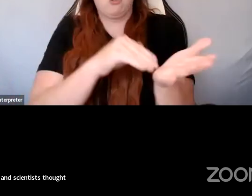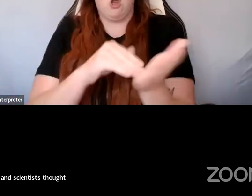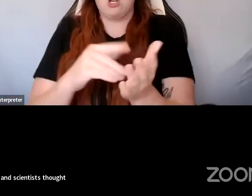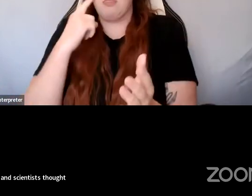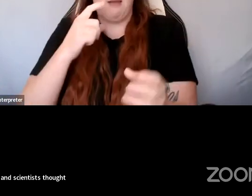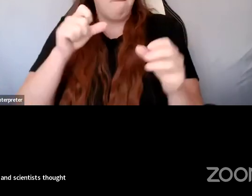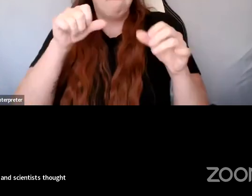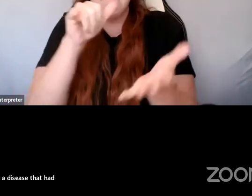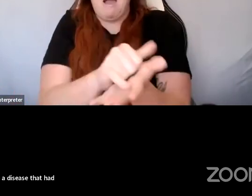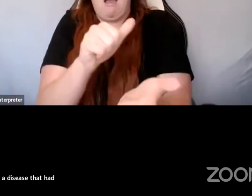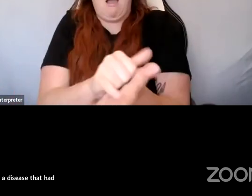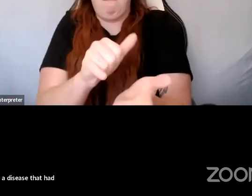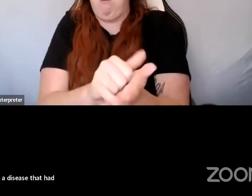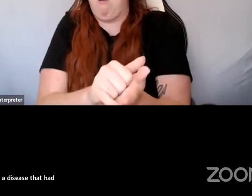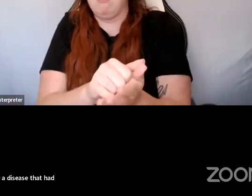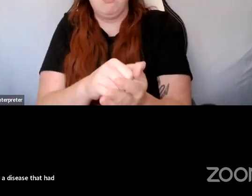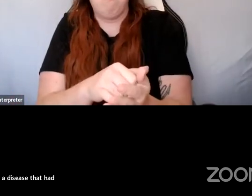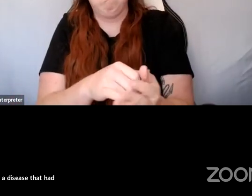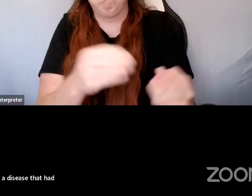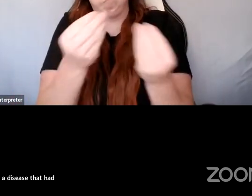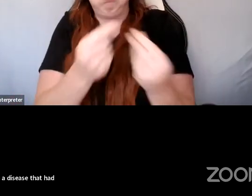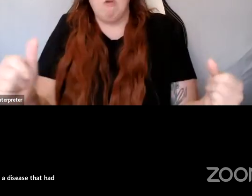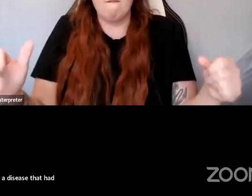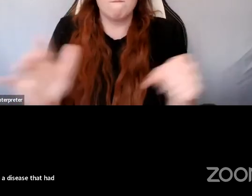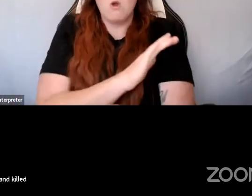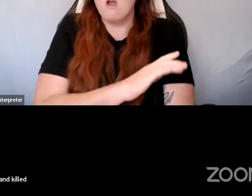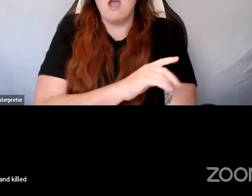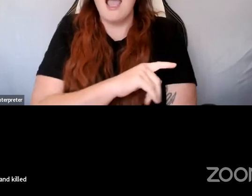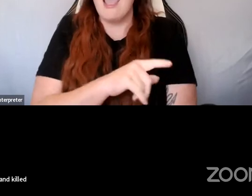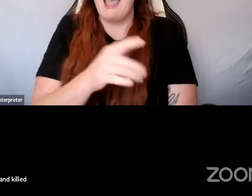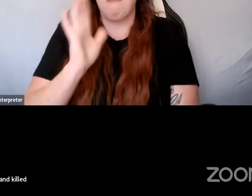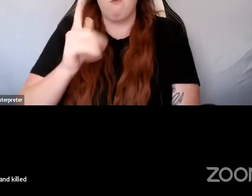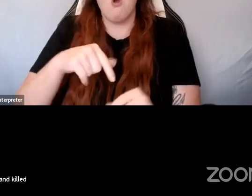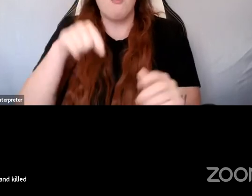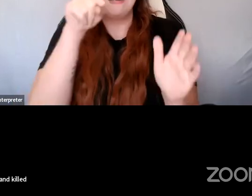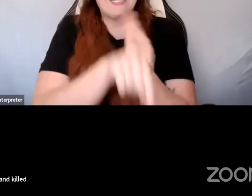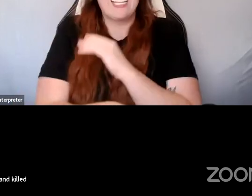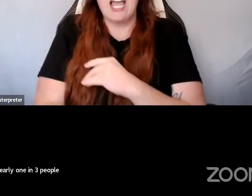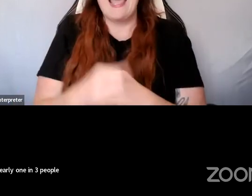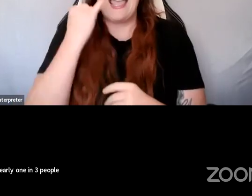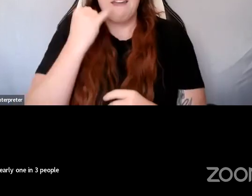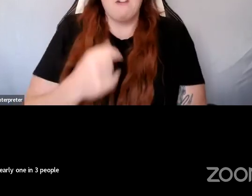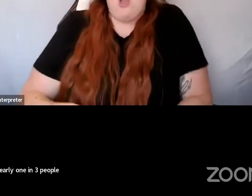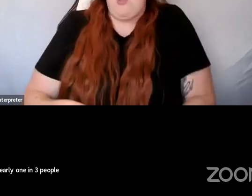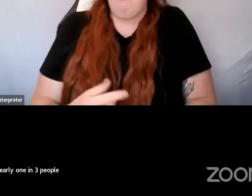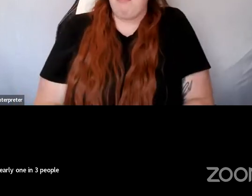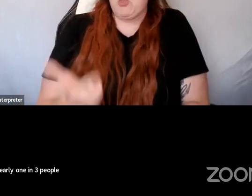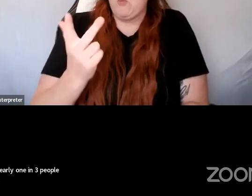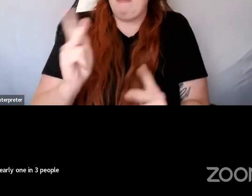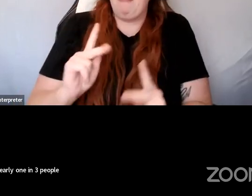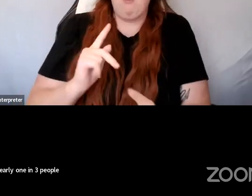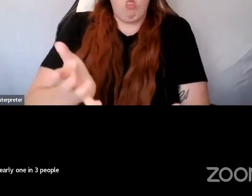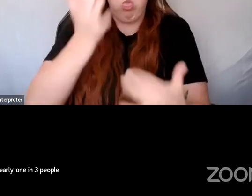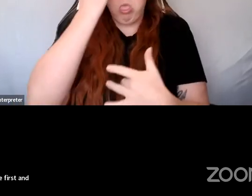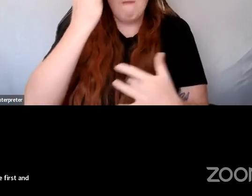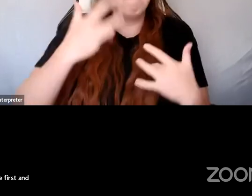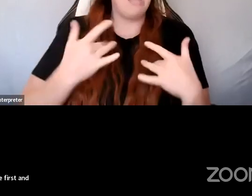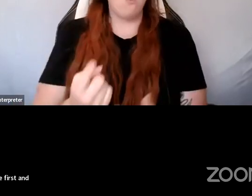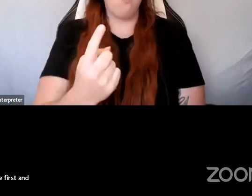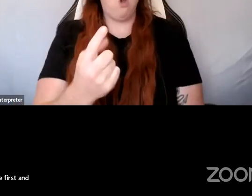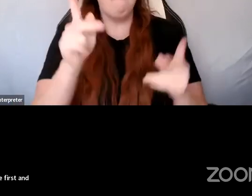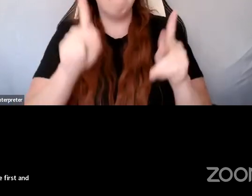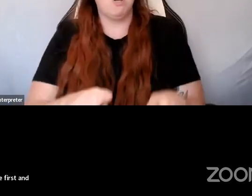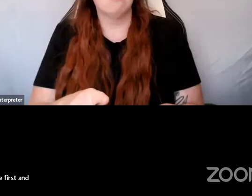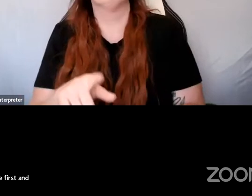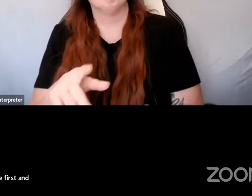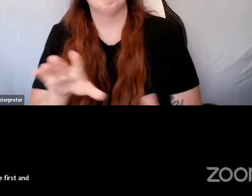lasted for Millennia and killed nearly one in three people infected smallpox Remains the first and only human disease